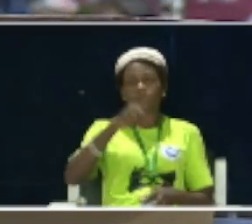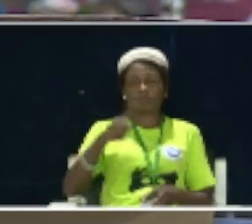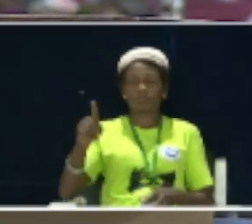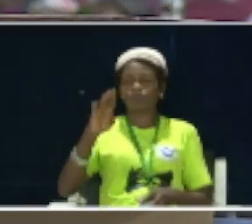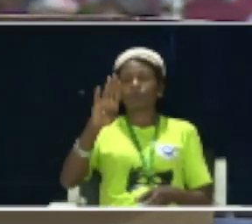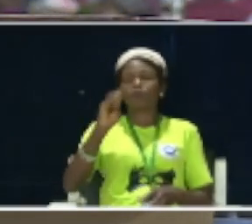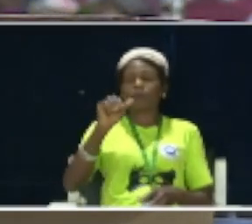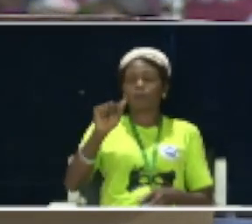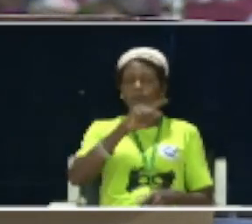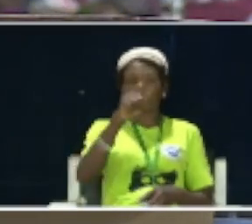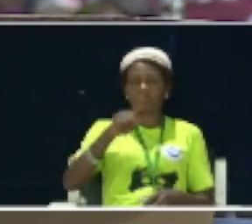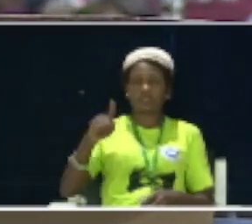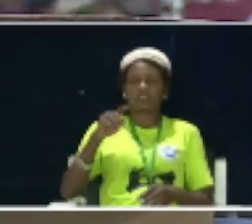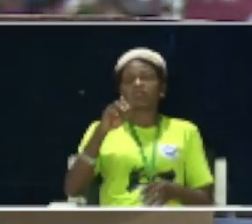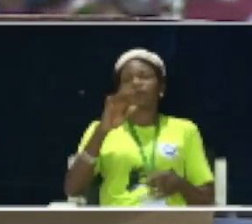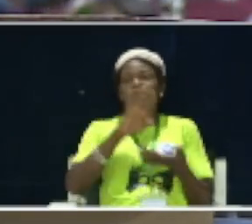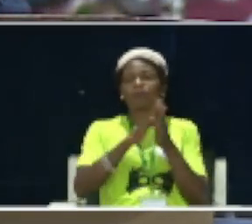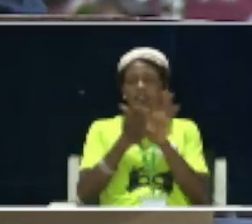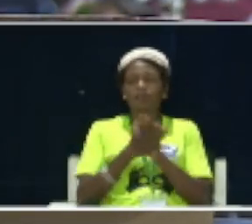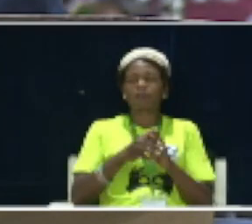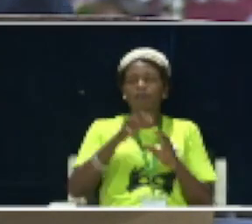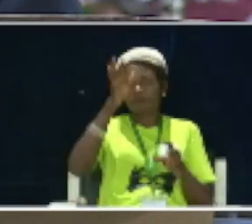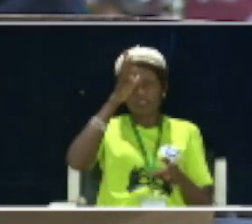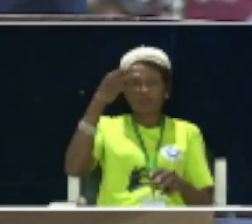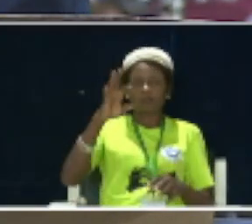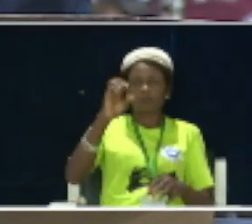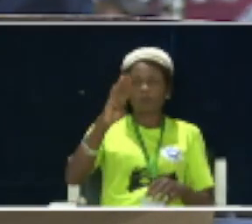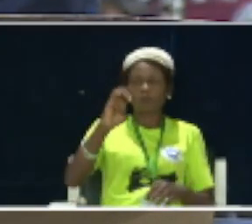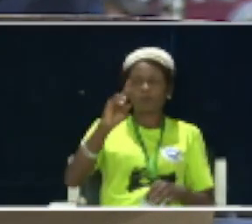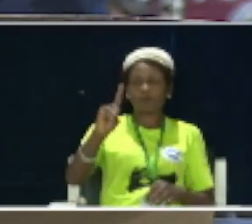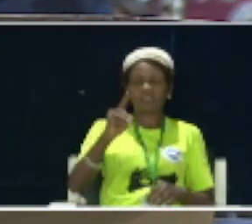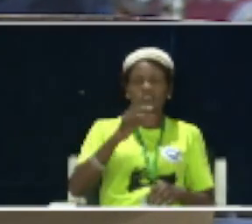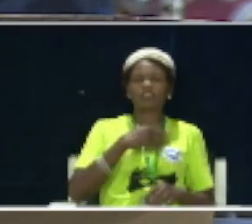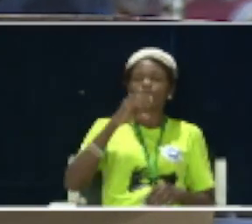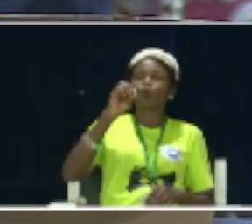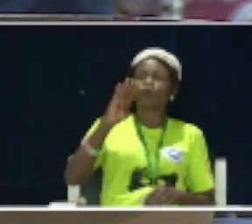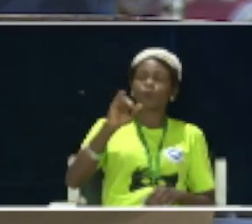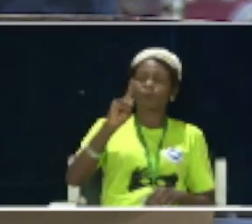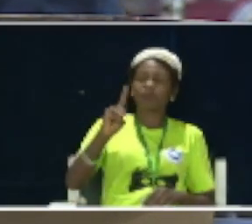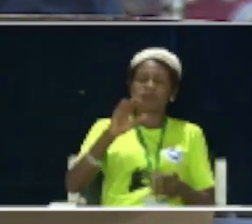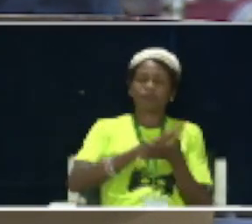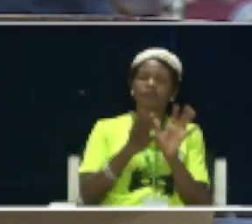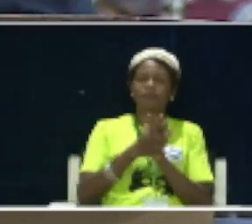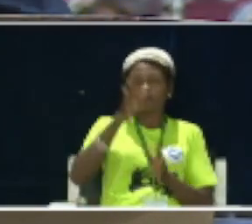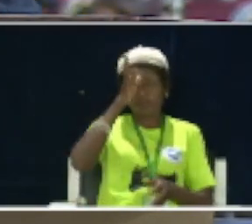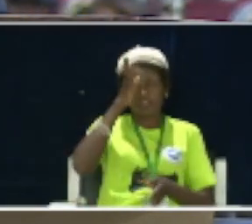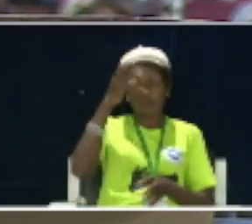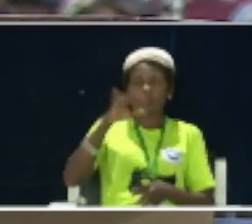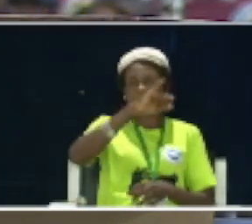Boaz became the father of Obed. Obed became the father of